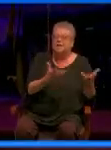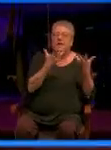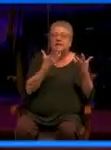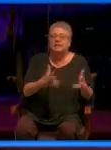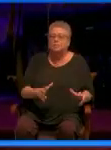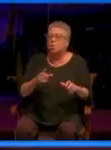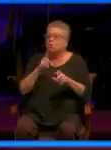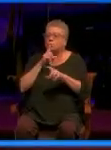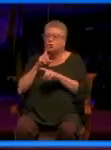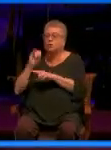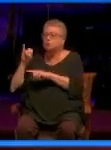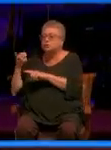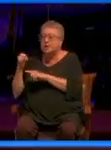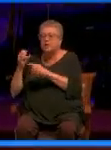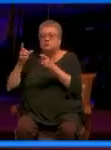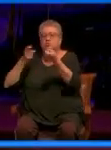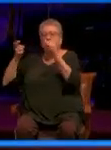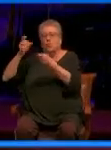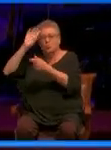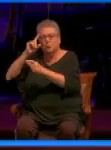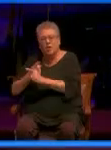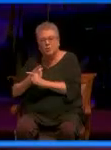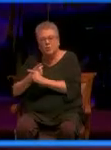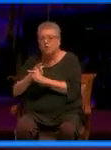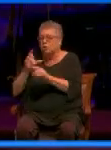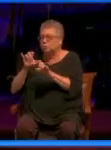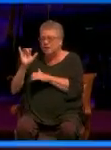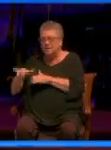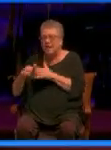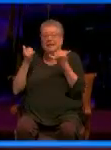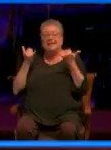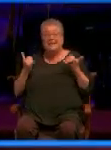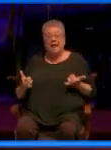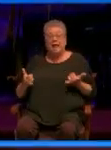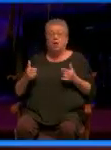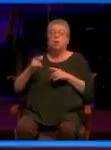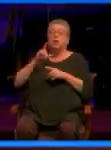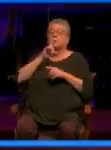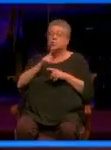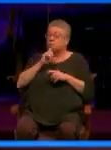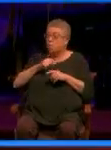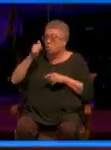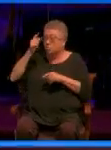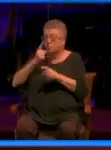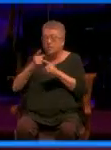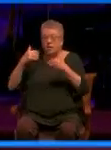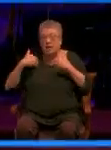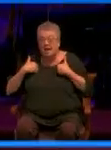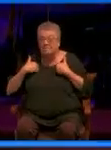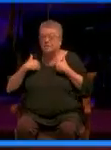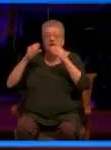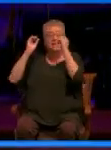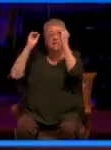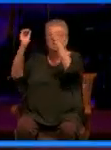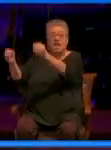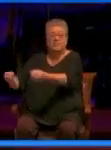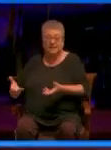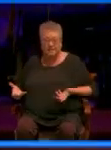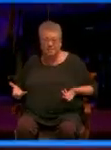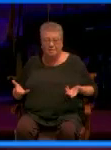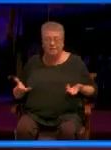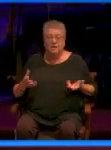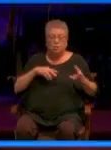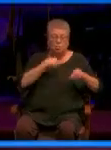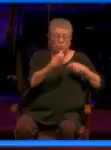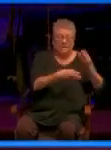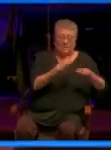to be over his brother. And by doing that, he's now made the real older brother have nothing. So if you've given everything